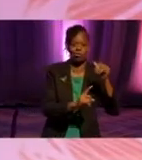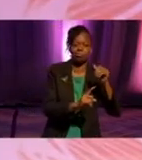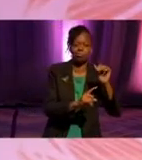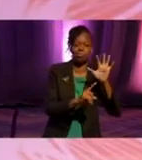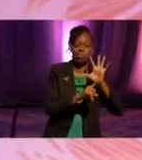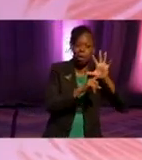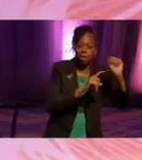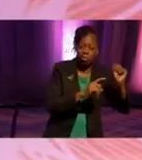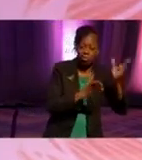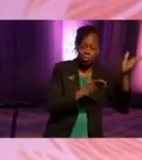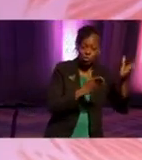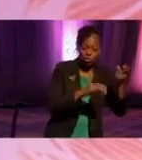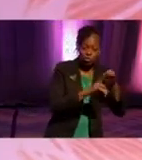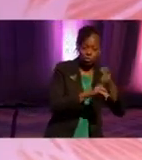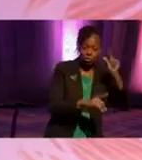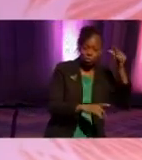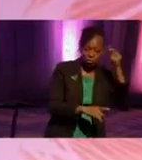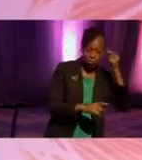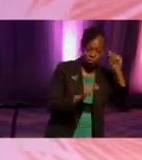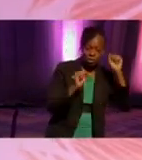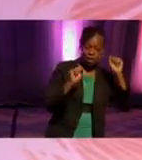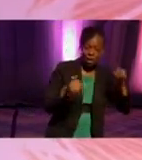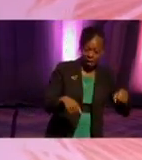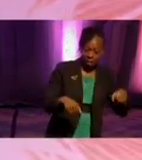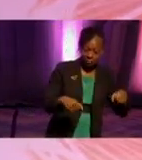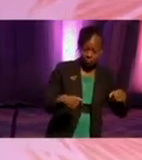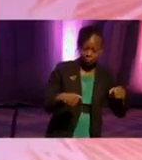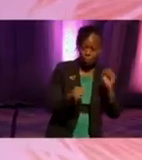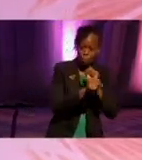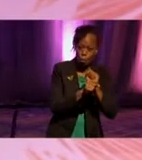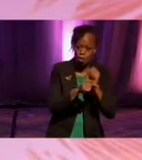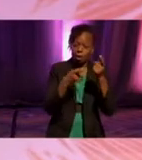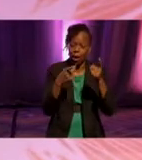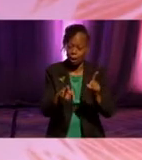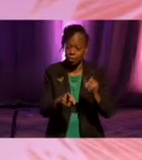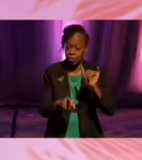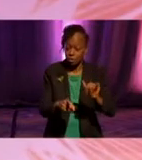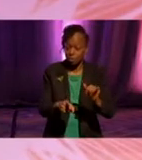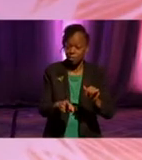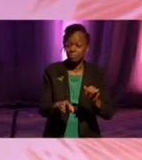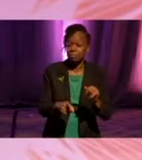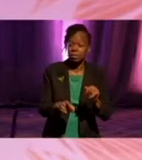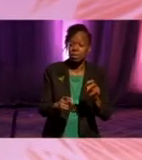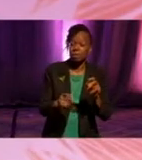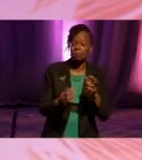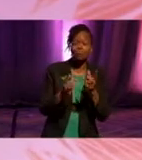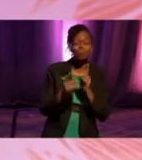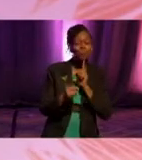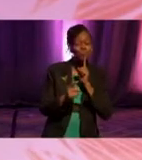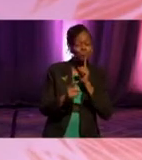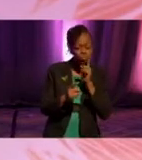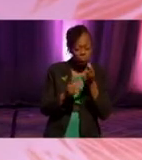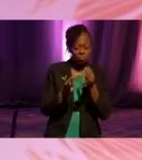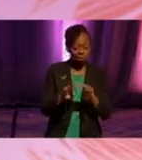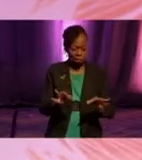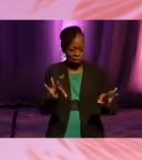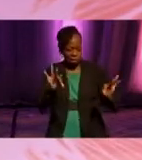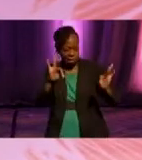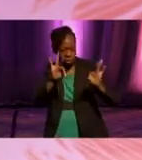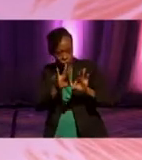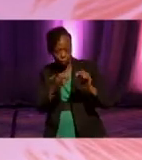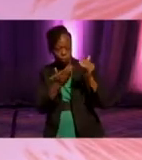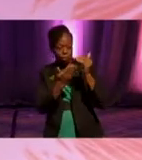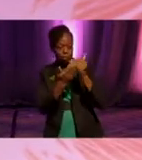to get work done. So that has been a very, very important lesson learned from COVID,